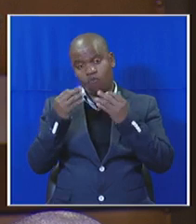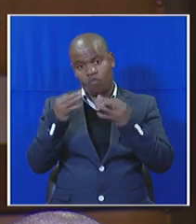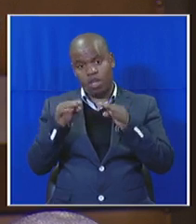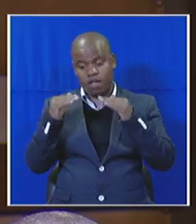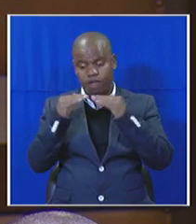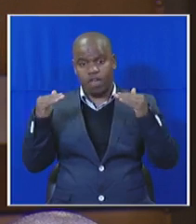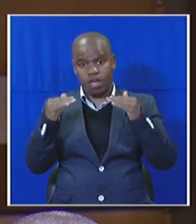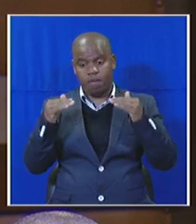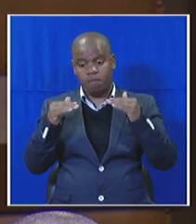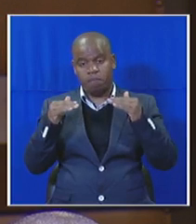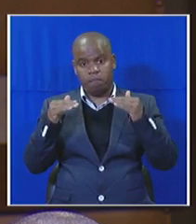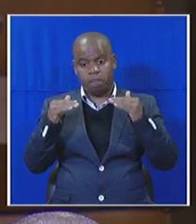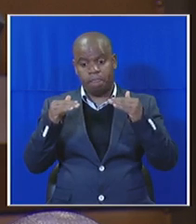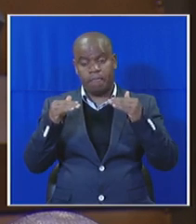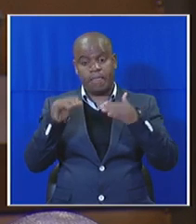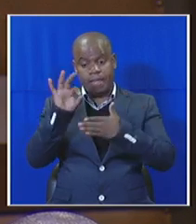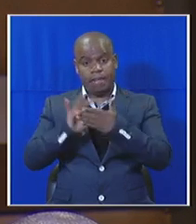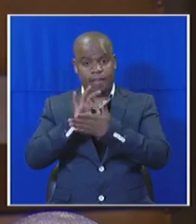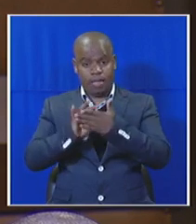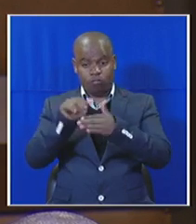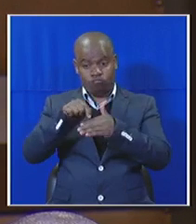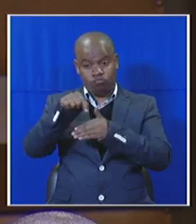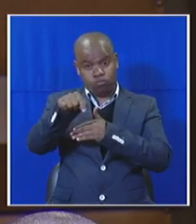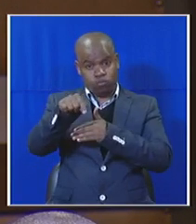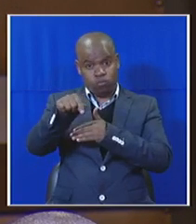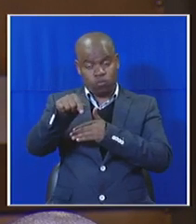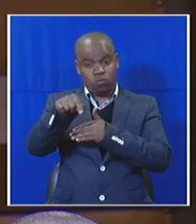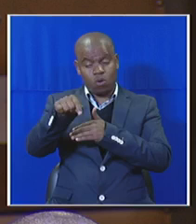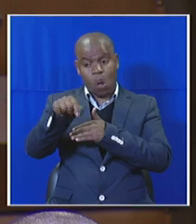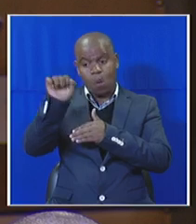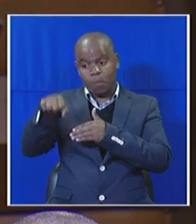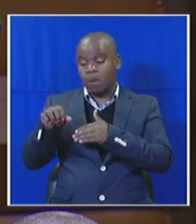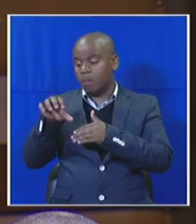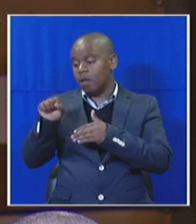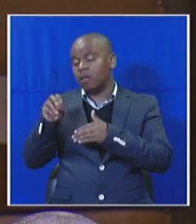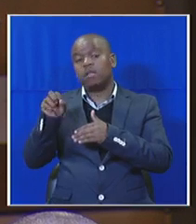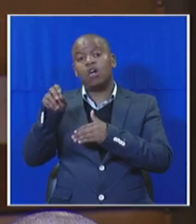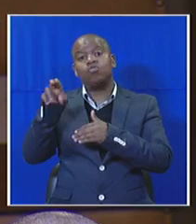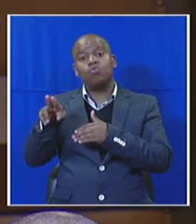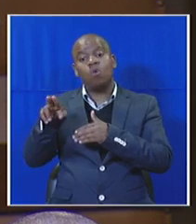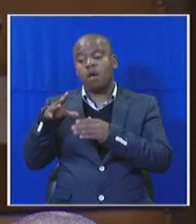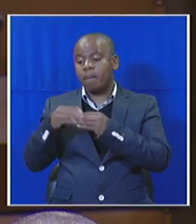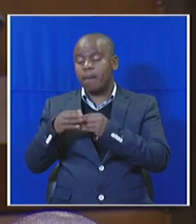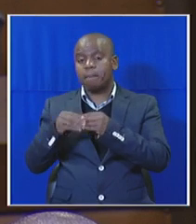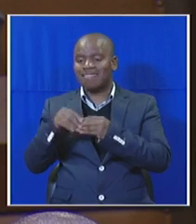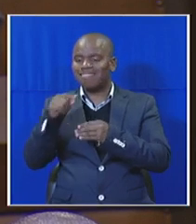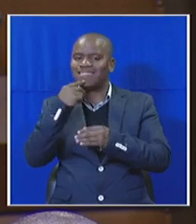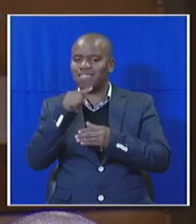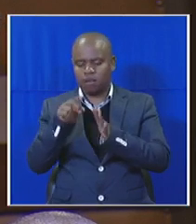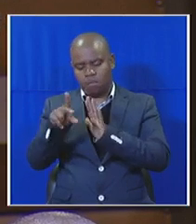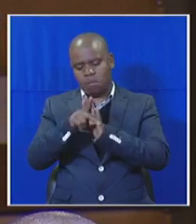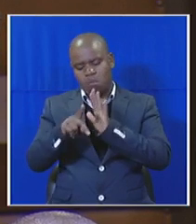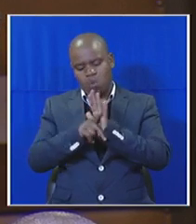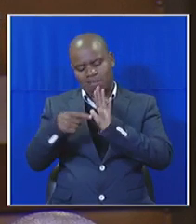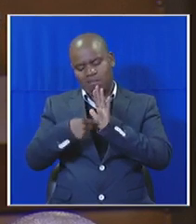place in 2016 and beyond, that SADU members, whose publicly stated policy is to ensure that